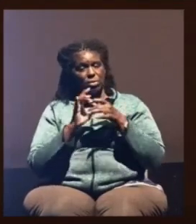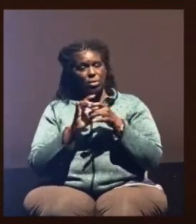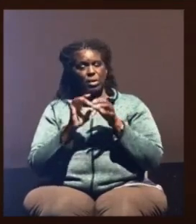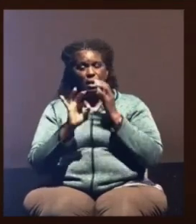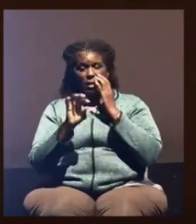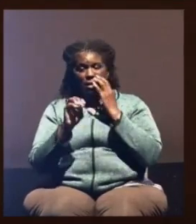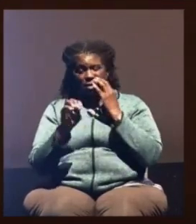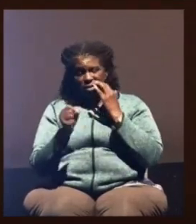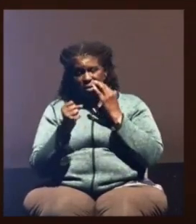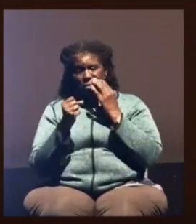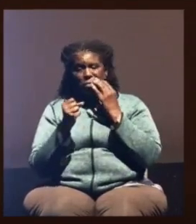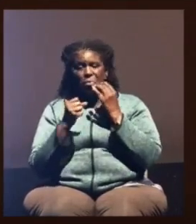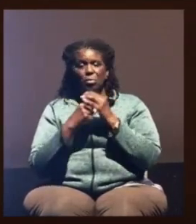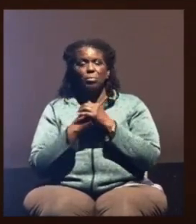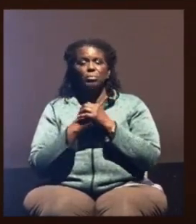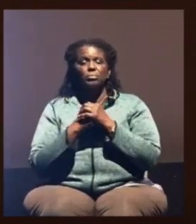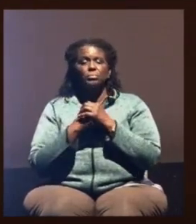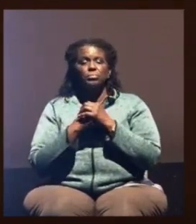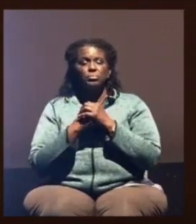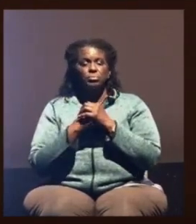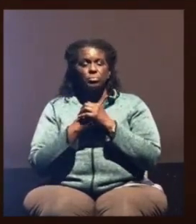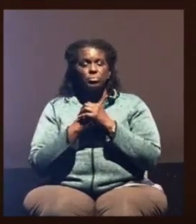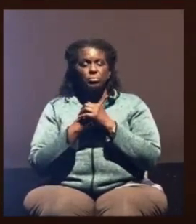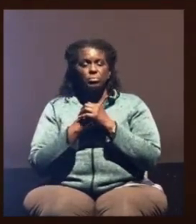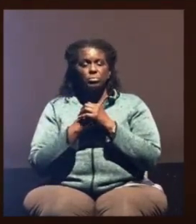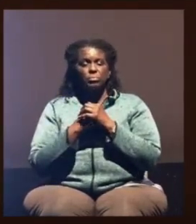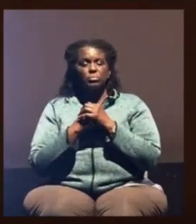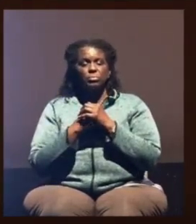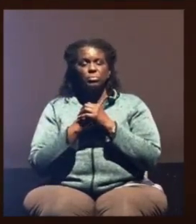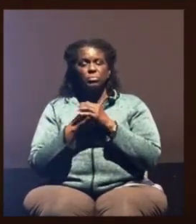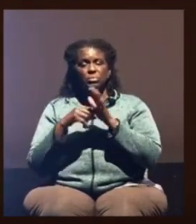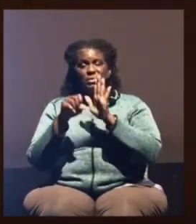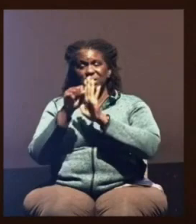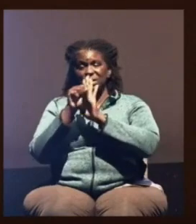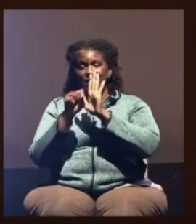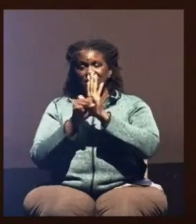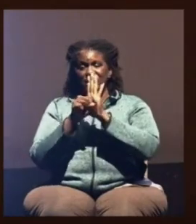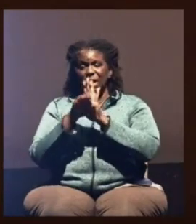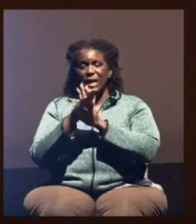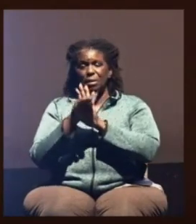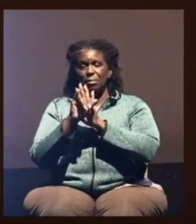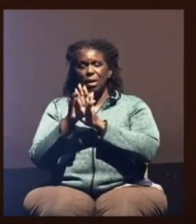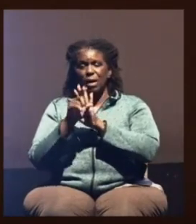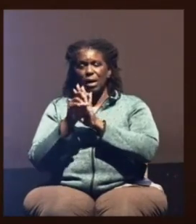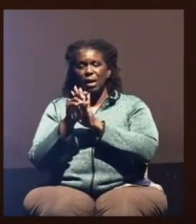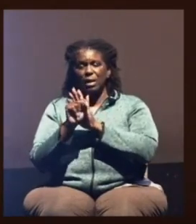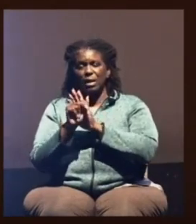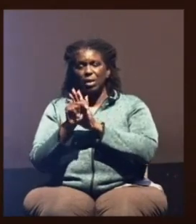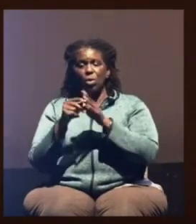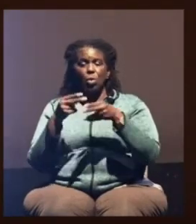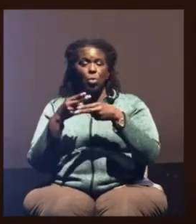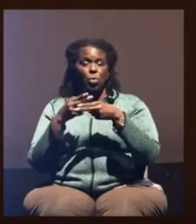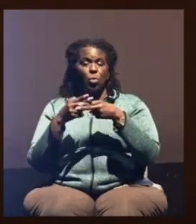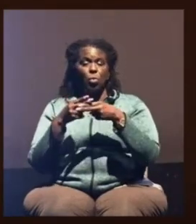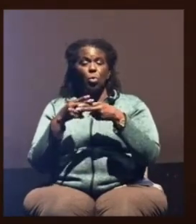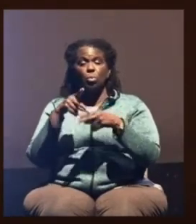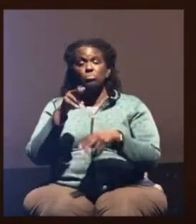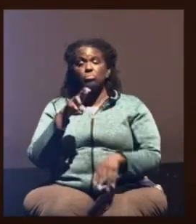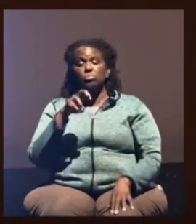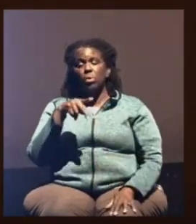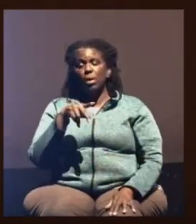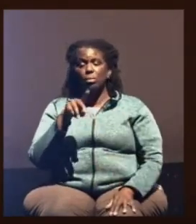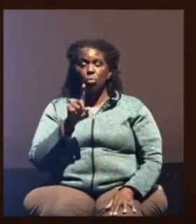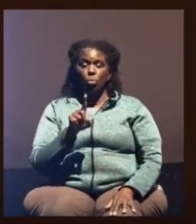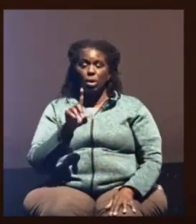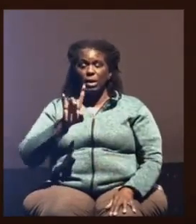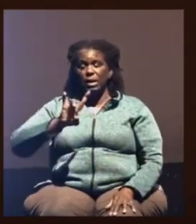1990s. During this time, there was a state ballot that some of you might remember called Proposition 187. It